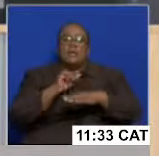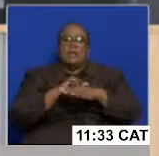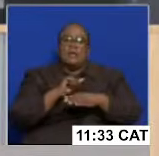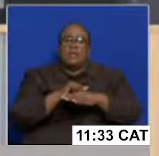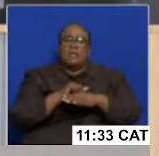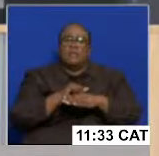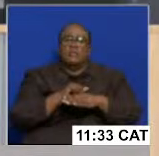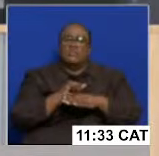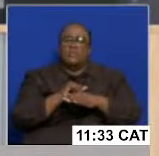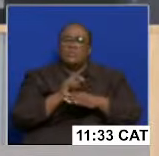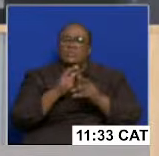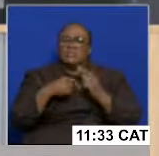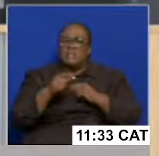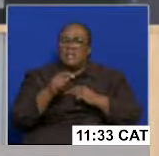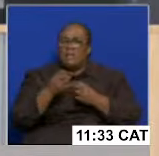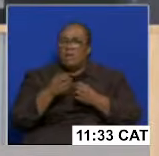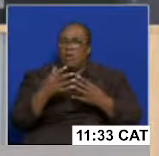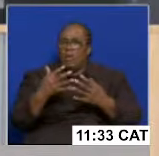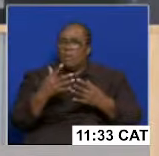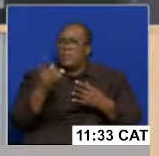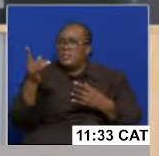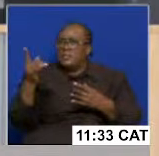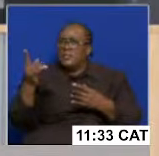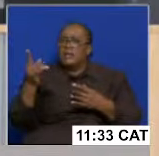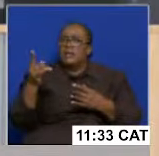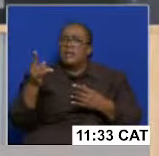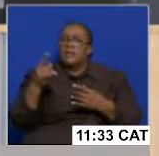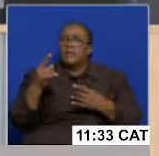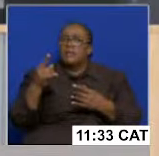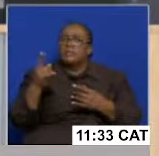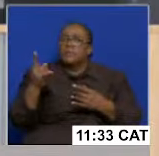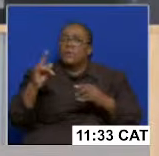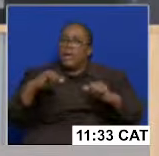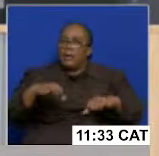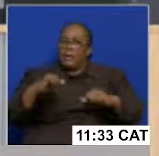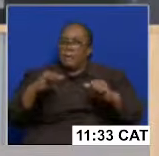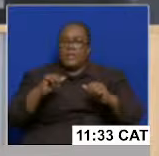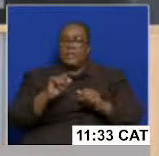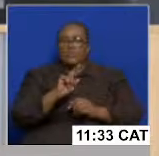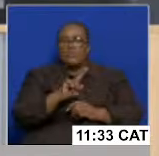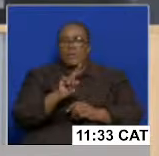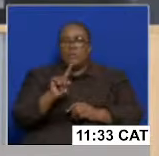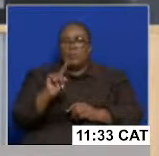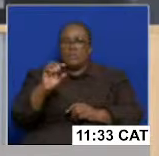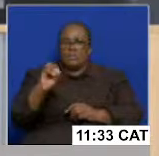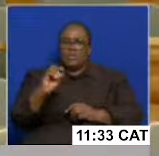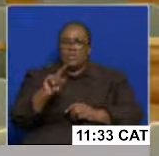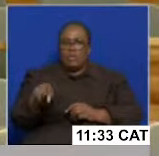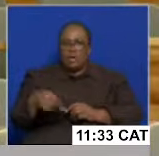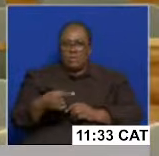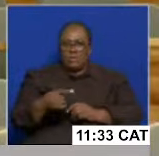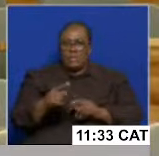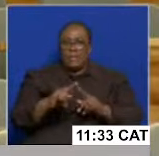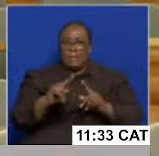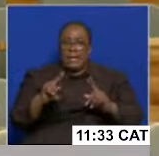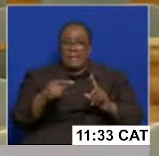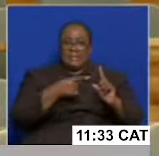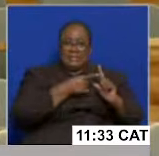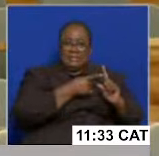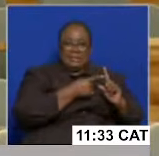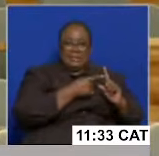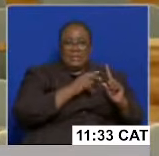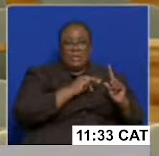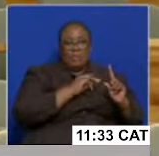110,000. Mr. Mkwanazi was not present at the meeting in Geraldine, where we negotiated with